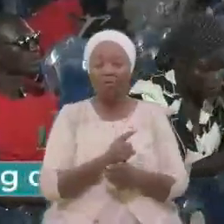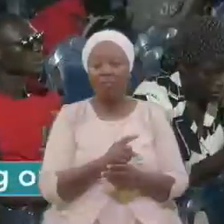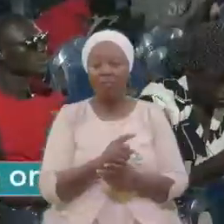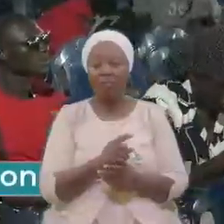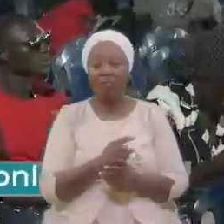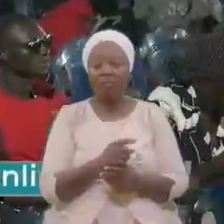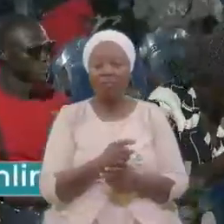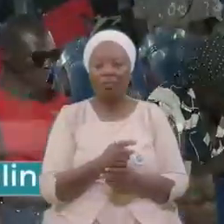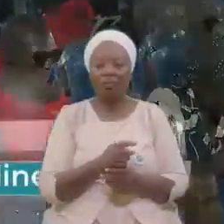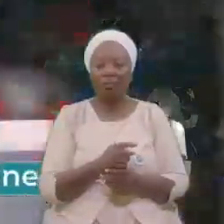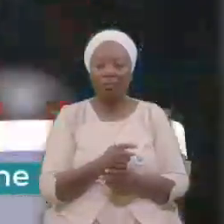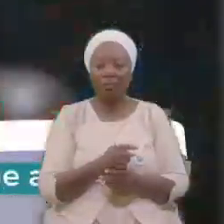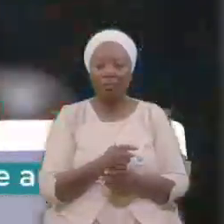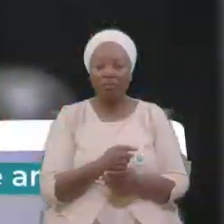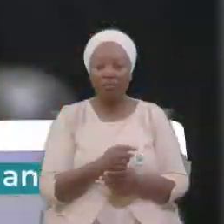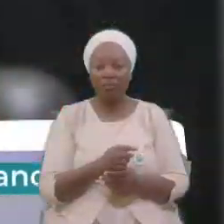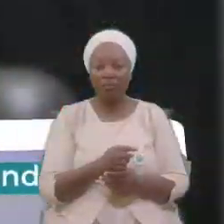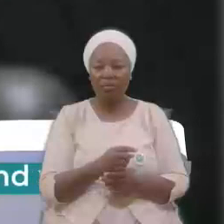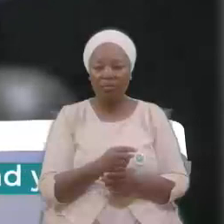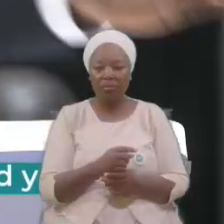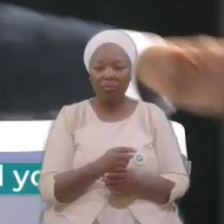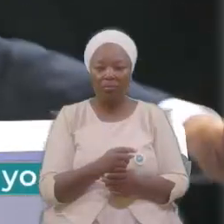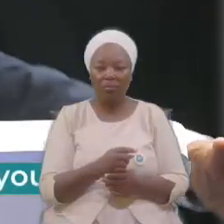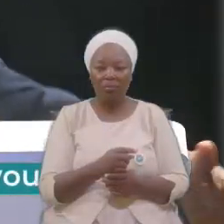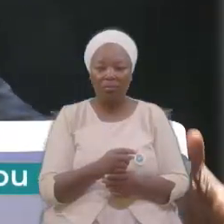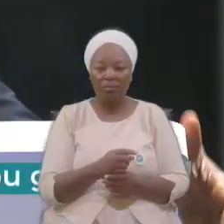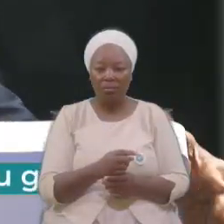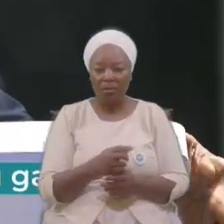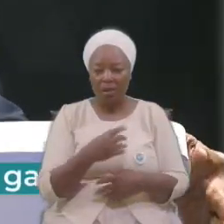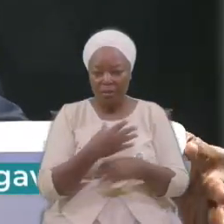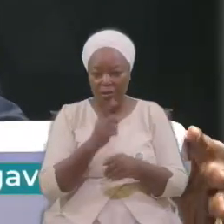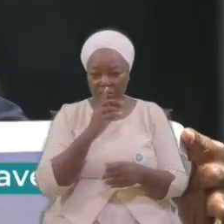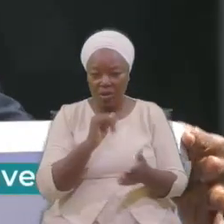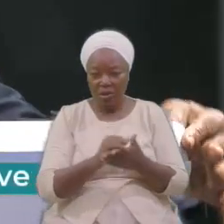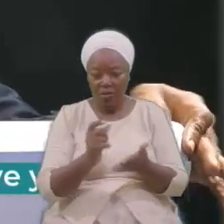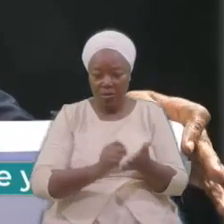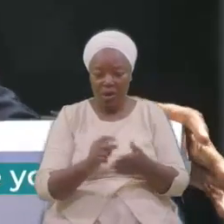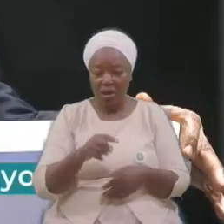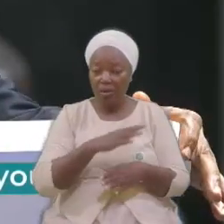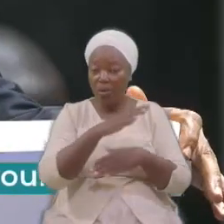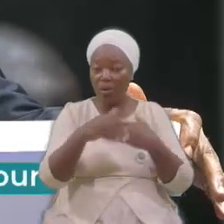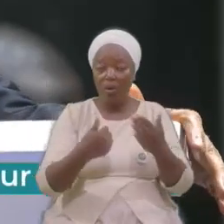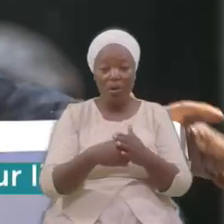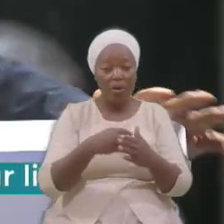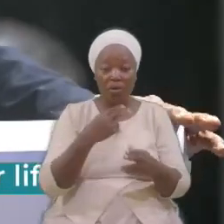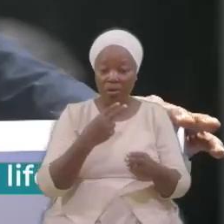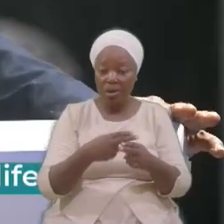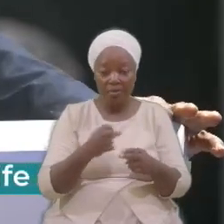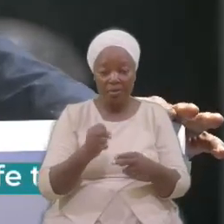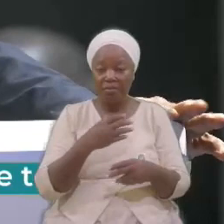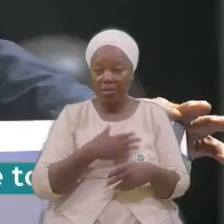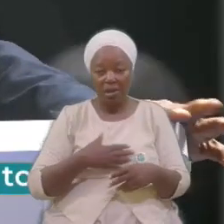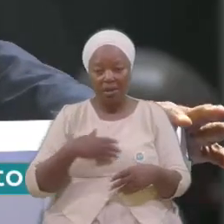And on the left this way, let's get to the people at this extreme end of my left. Counselors, please, let's spread.